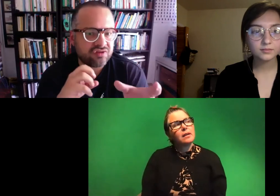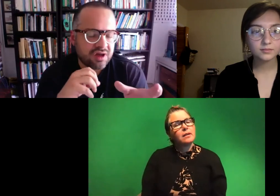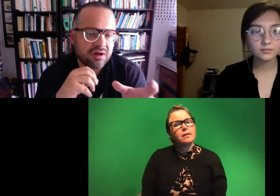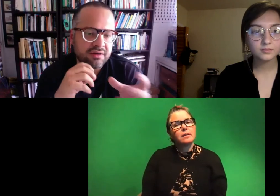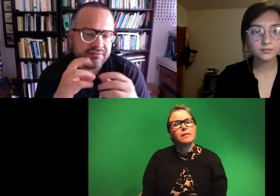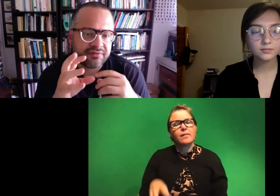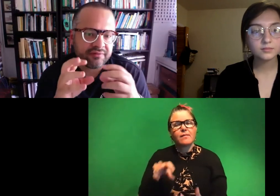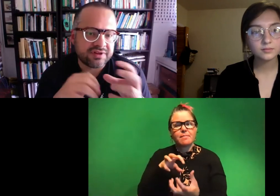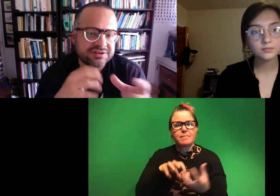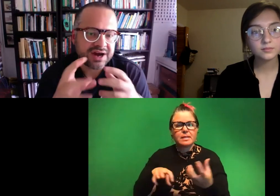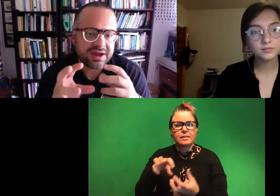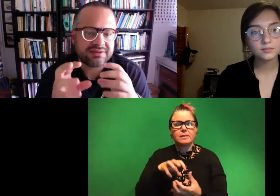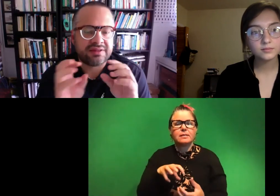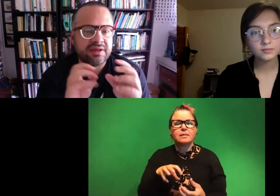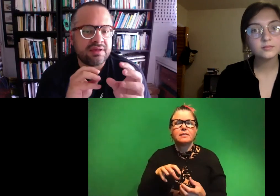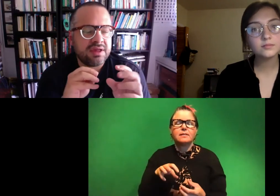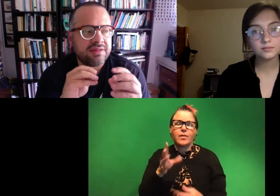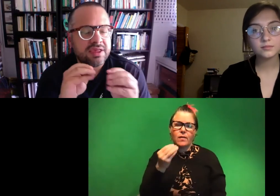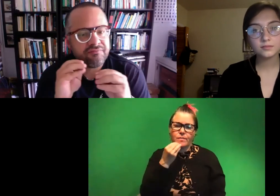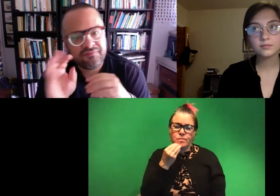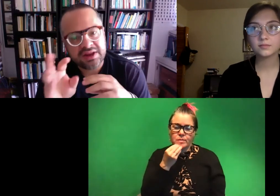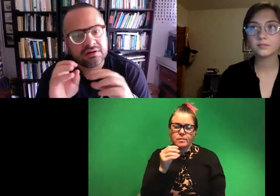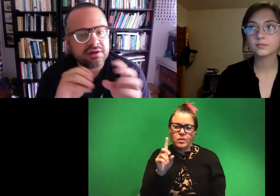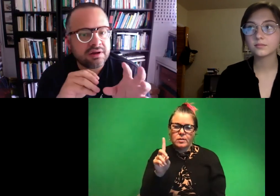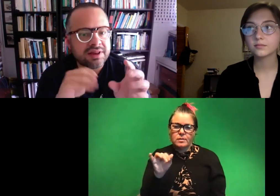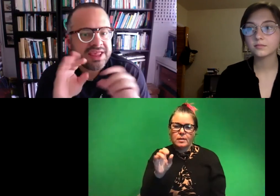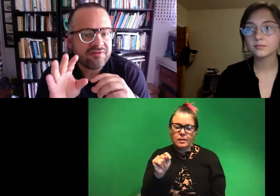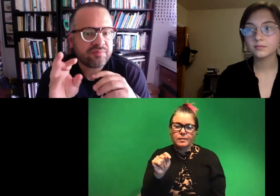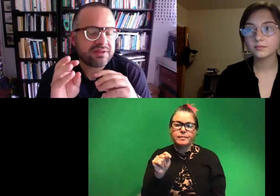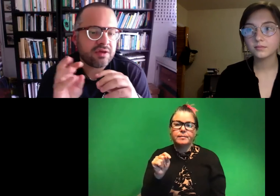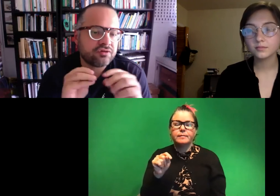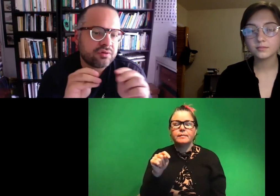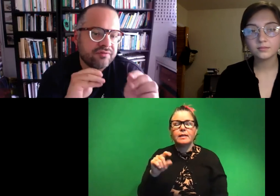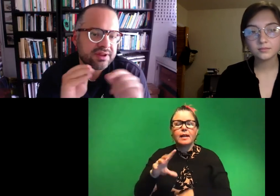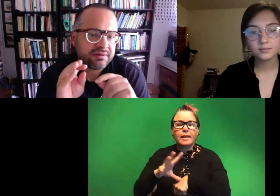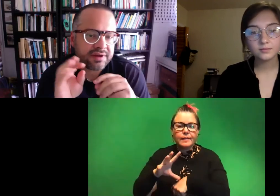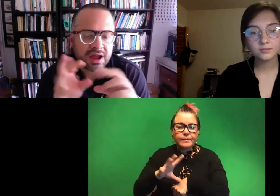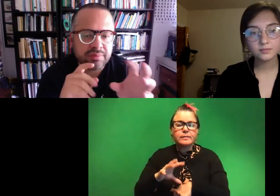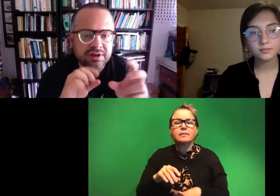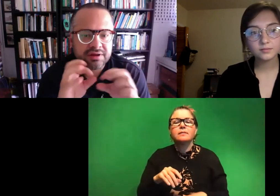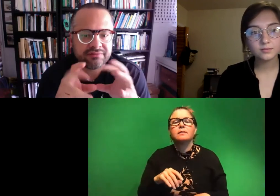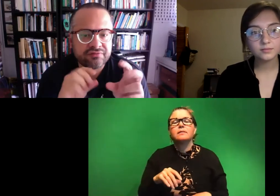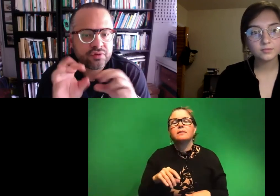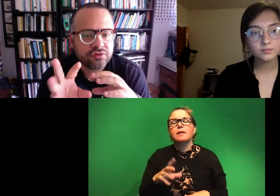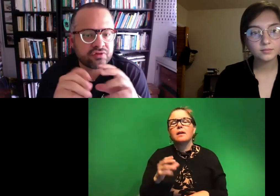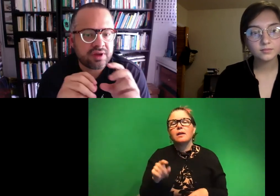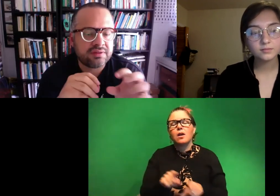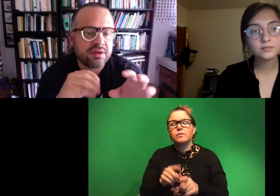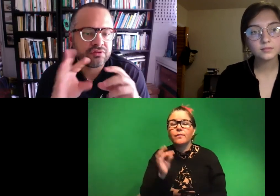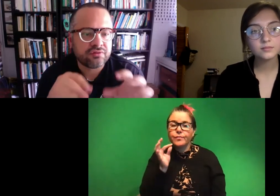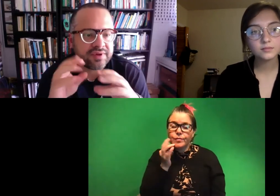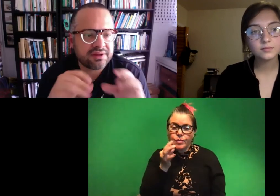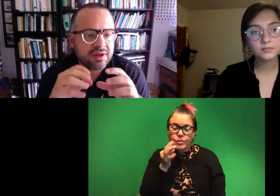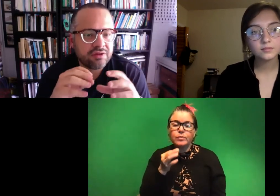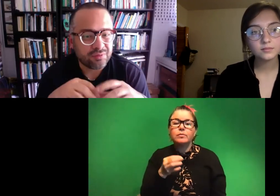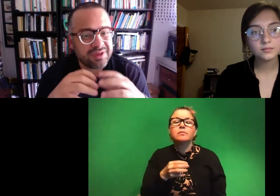mix of the diet that they feed on leaves, but they also feed on a couple of fruits, and they